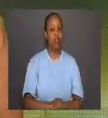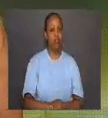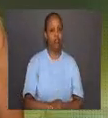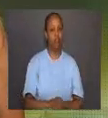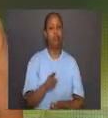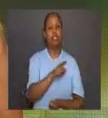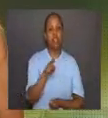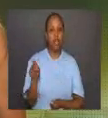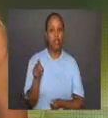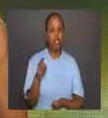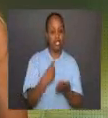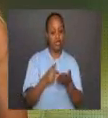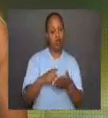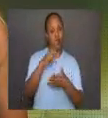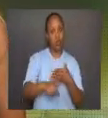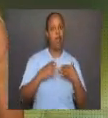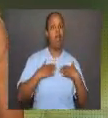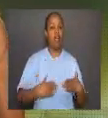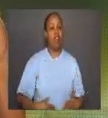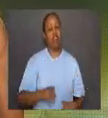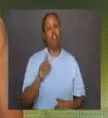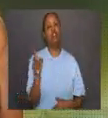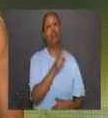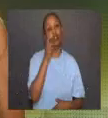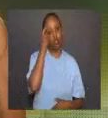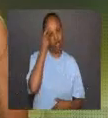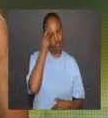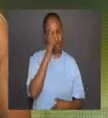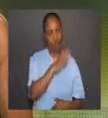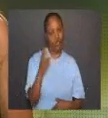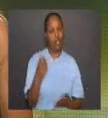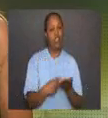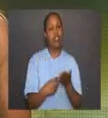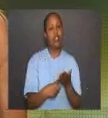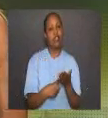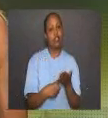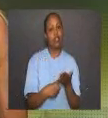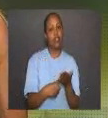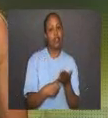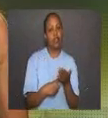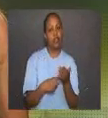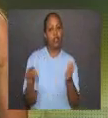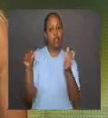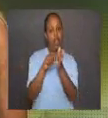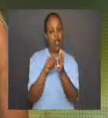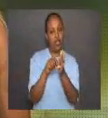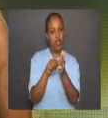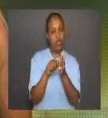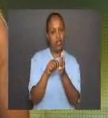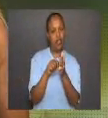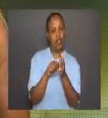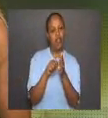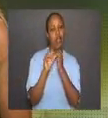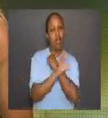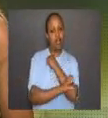Suppose you are part of a program aimed at creating cooperation among Nile Basin states.